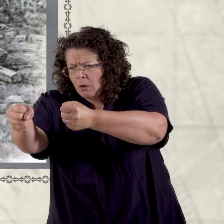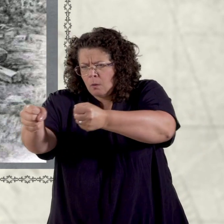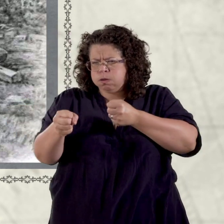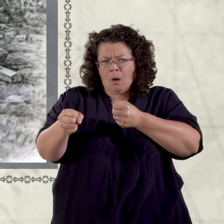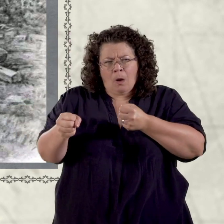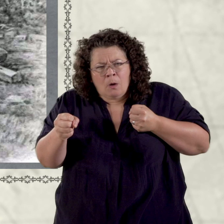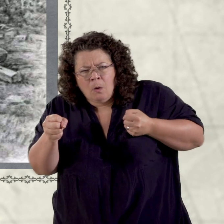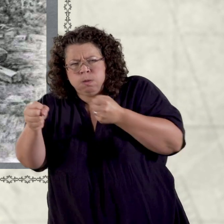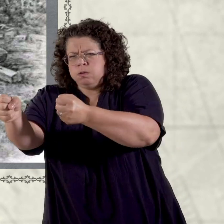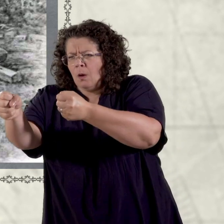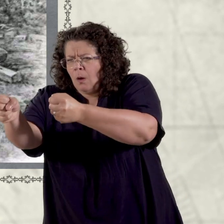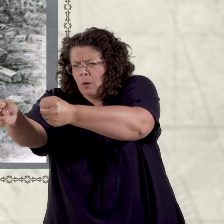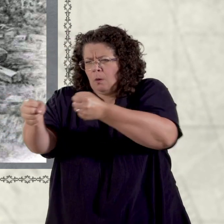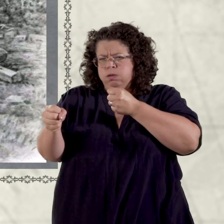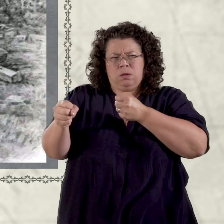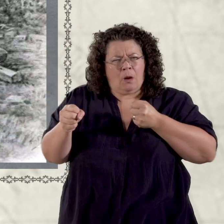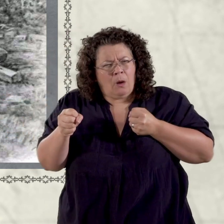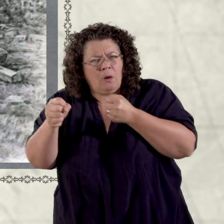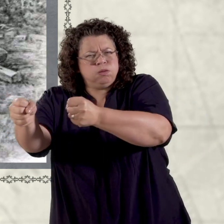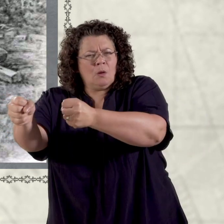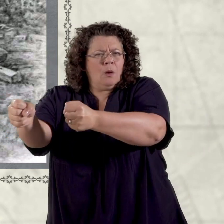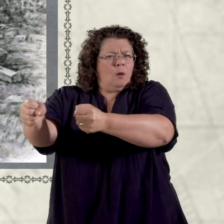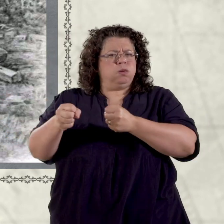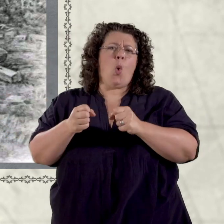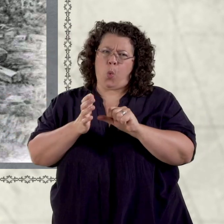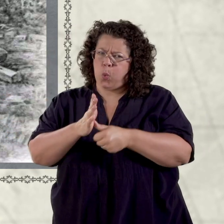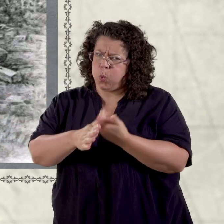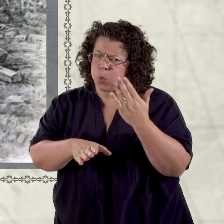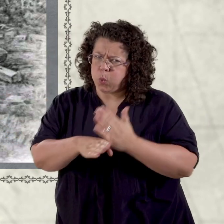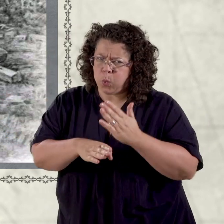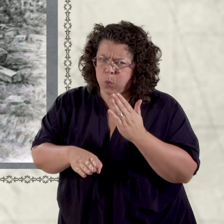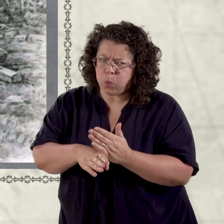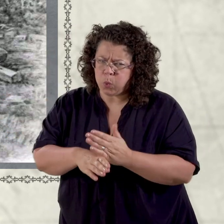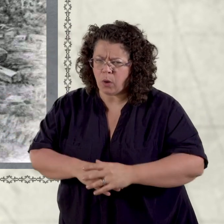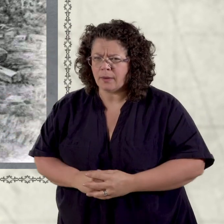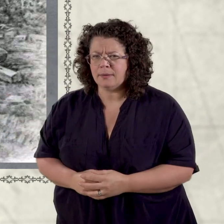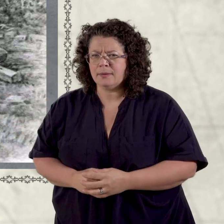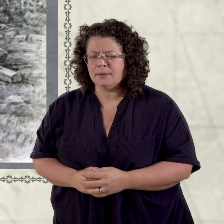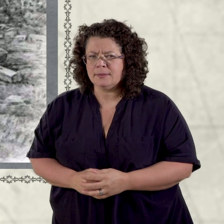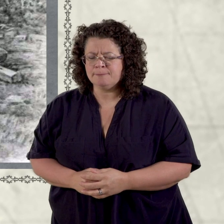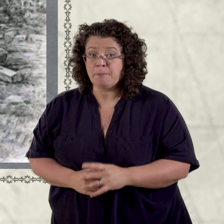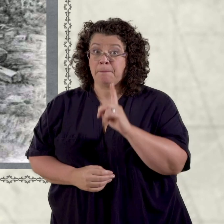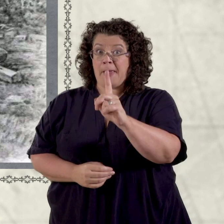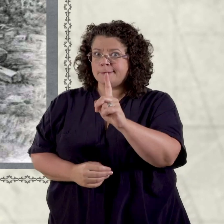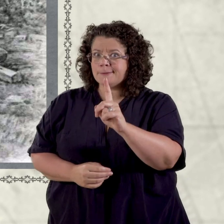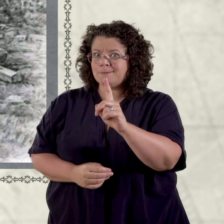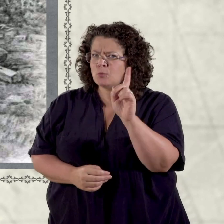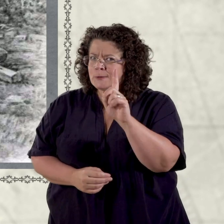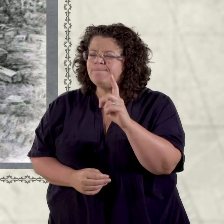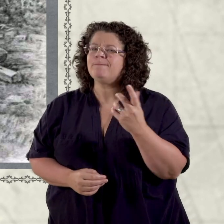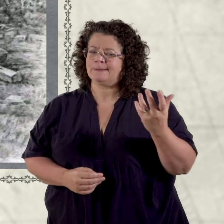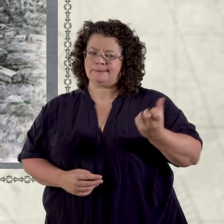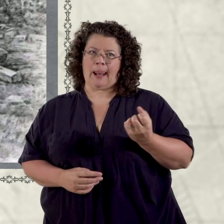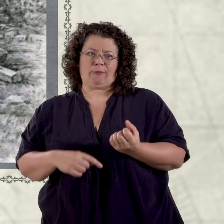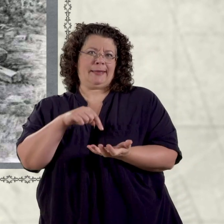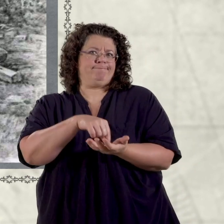end, pulling one person at a time. Whew. It's very hard work,